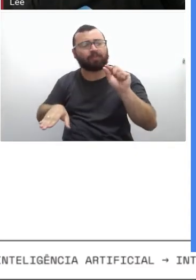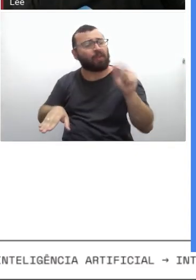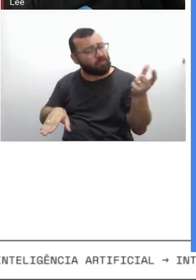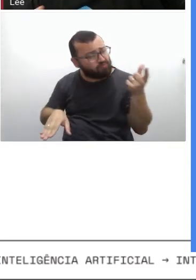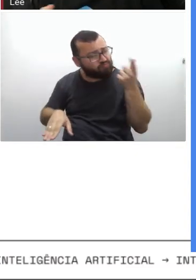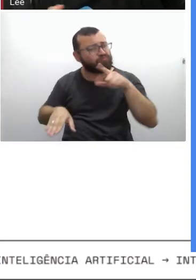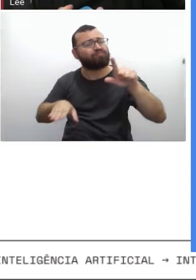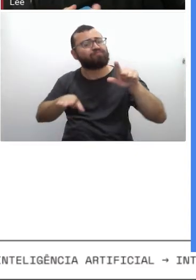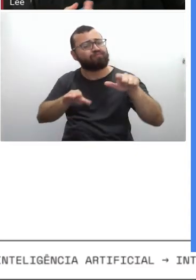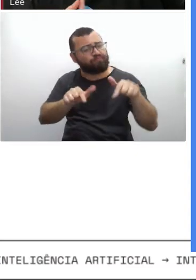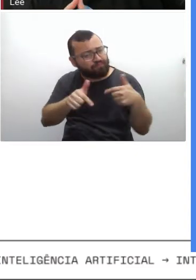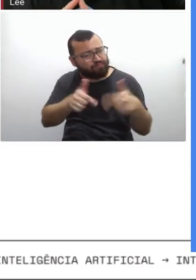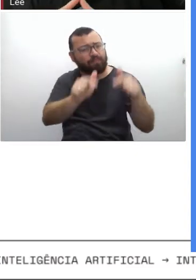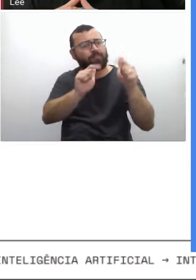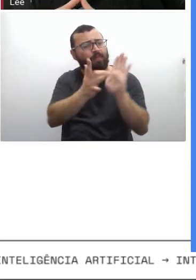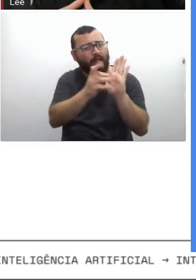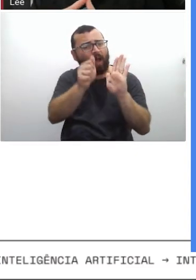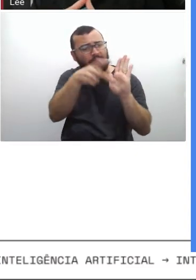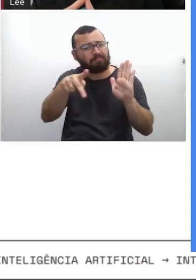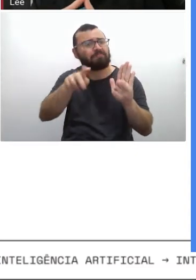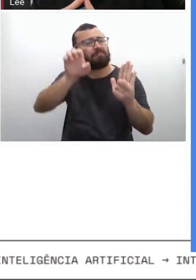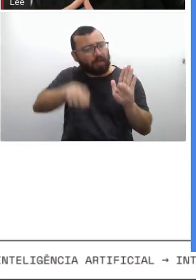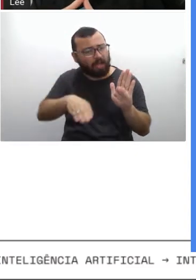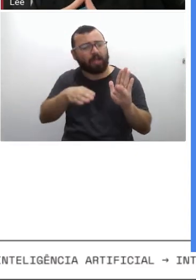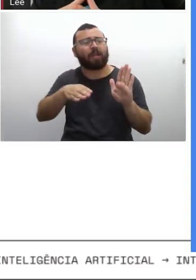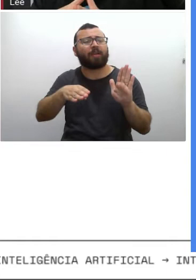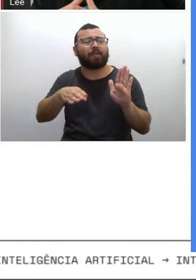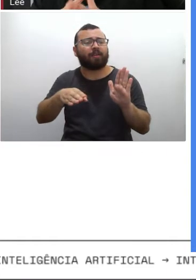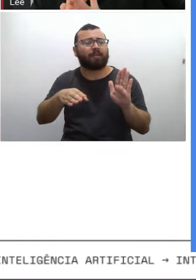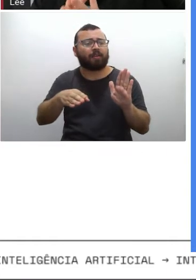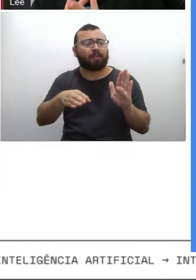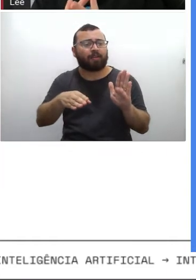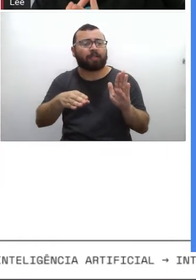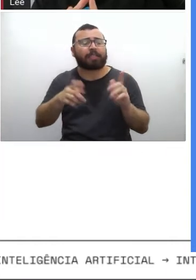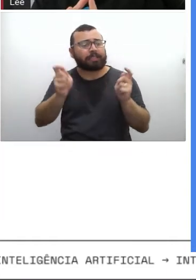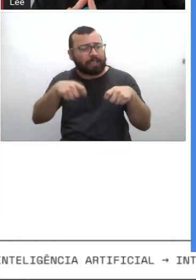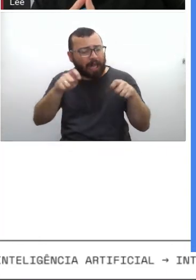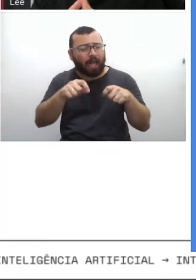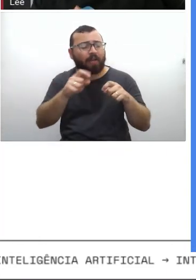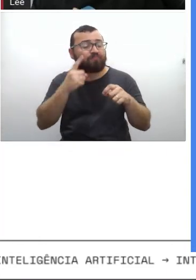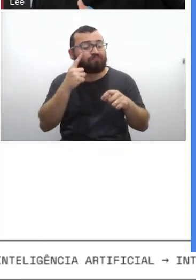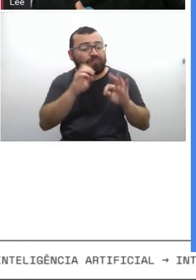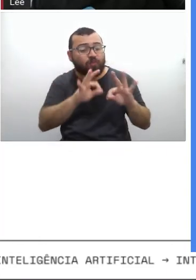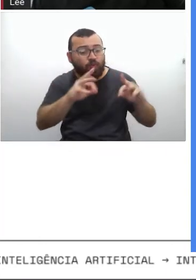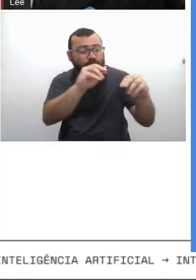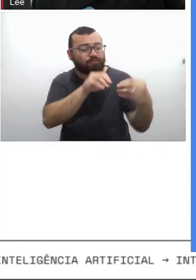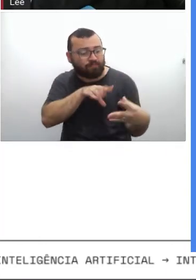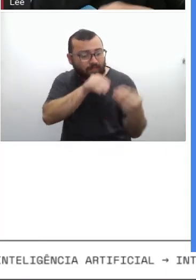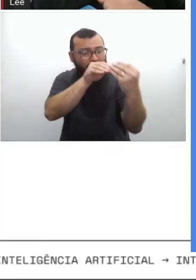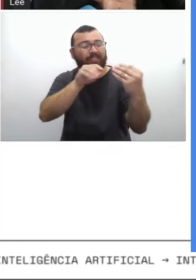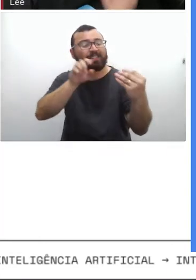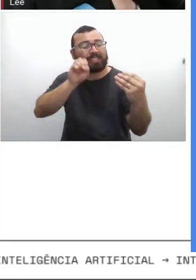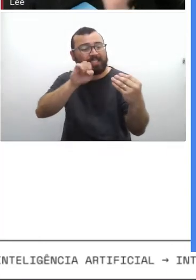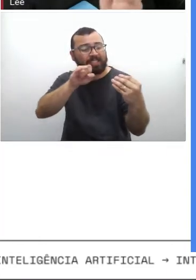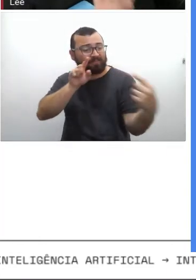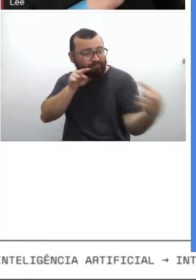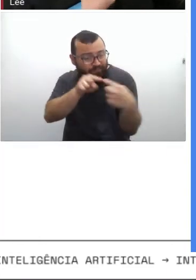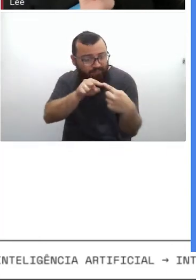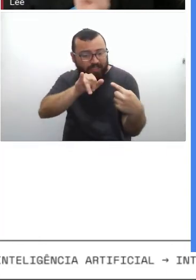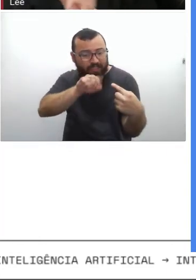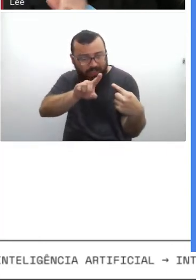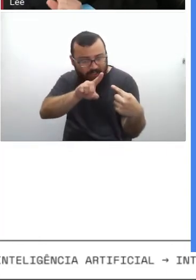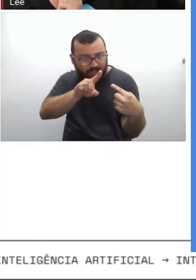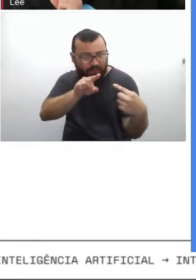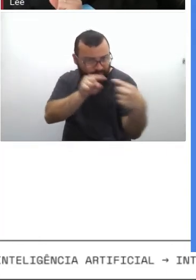query under the hood where you say like, well, from the chatbot messages table, give me every chatbot message where the session ID equals this